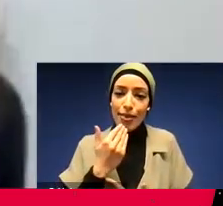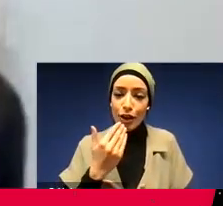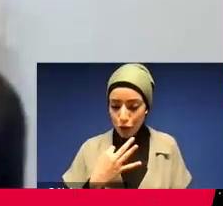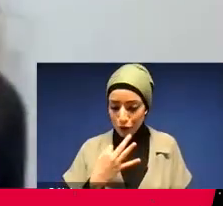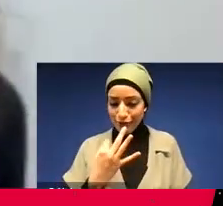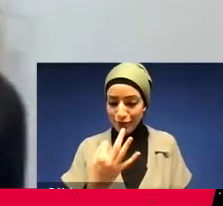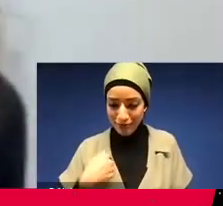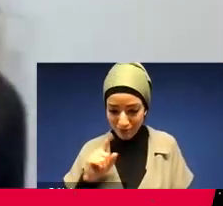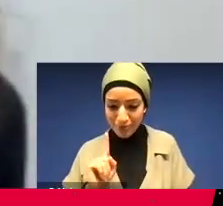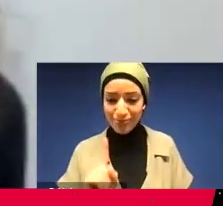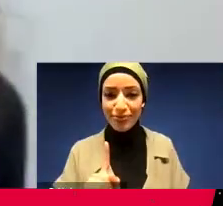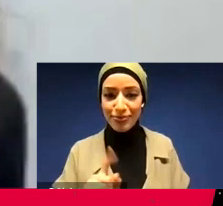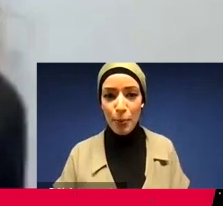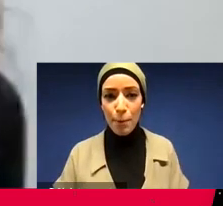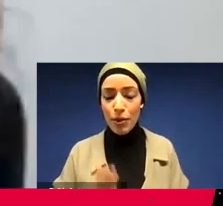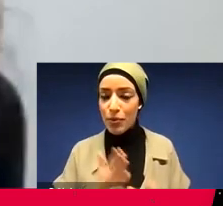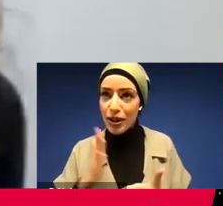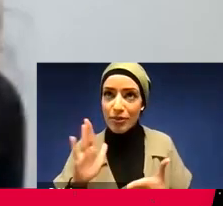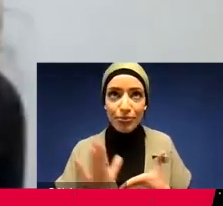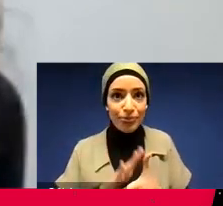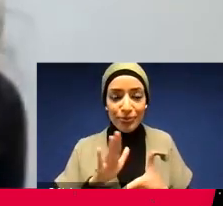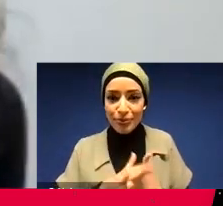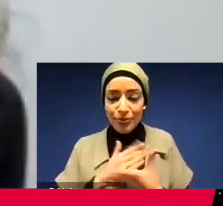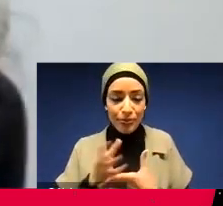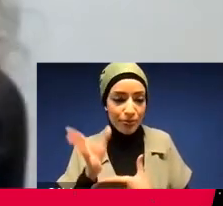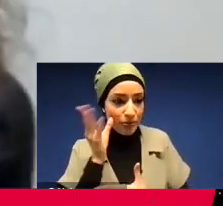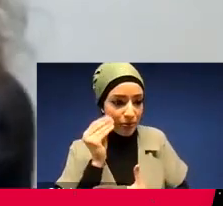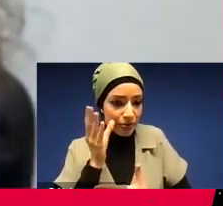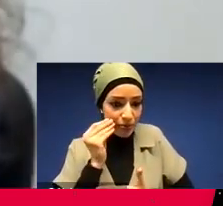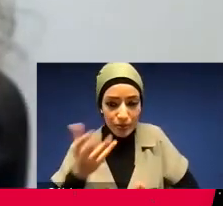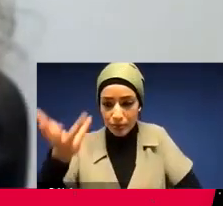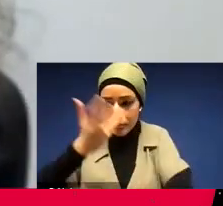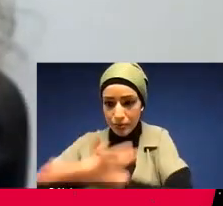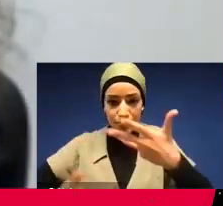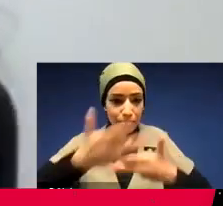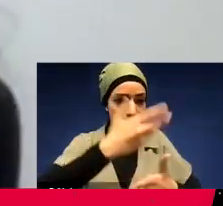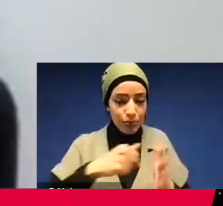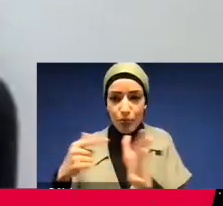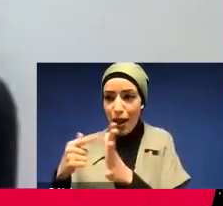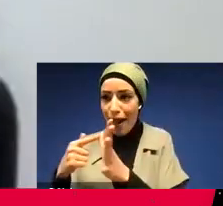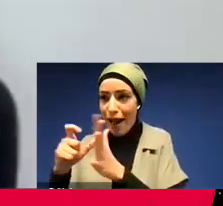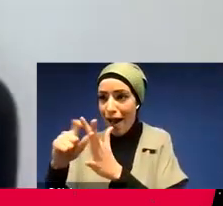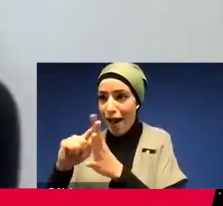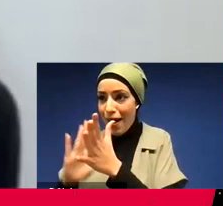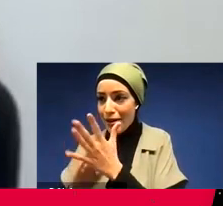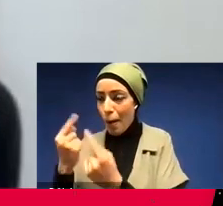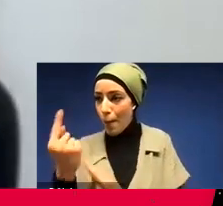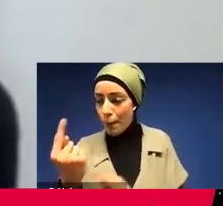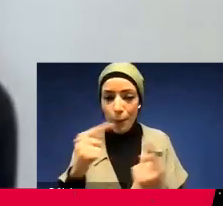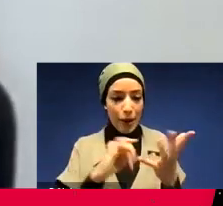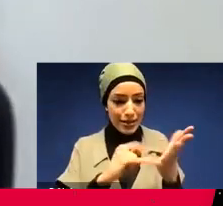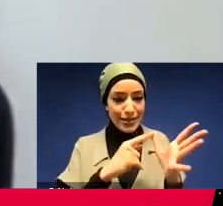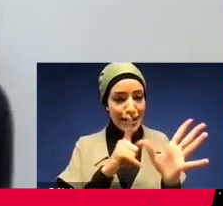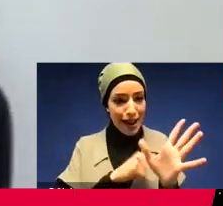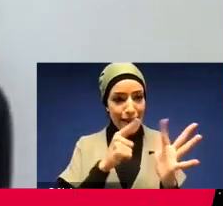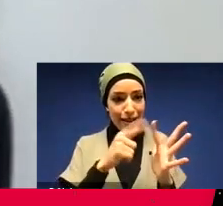And it's really been a pleasure to hear the stories from Adam and Sayed. And it's really nice to